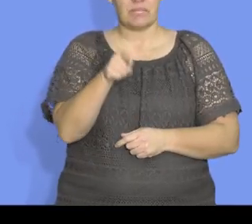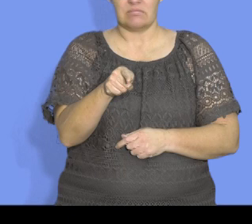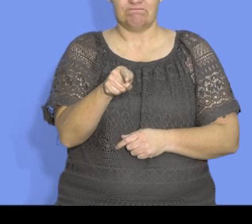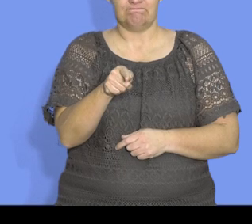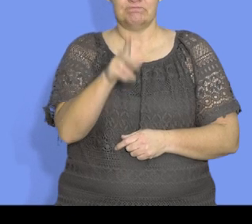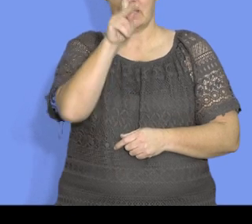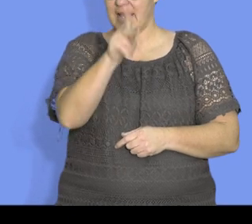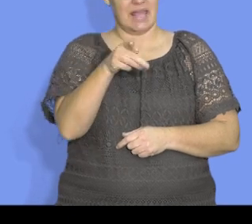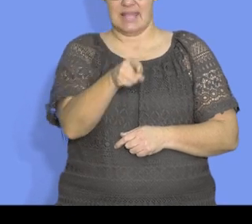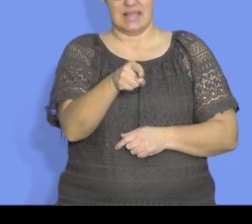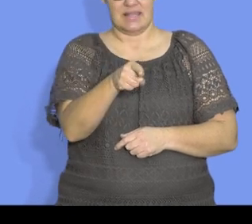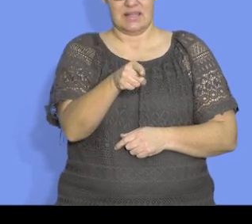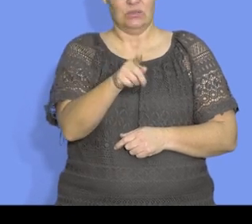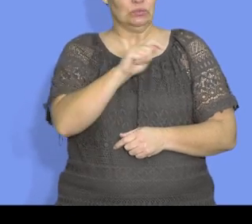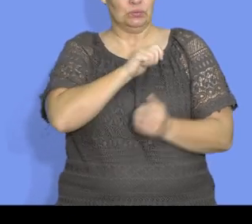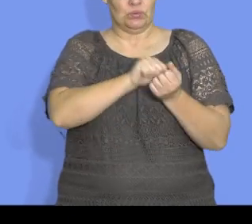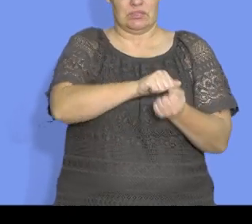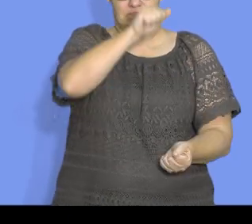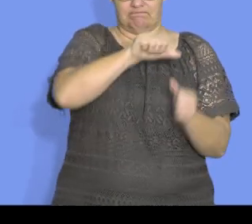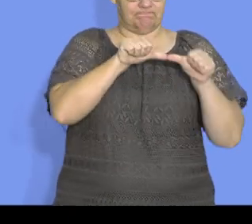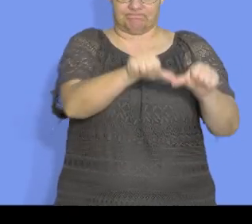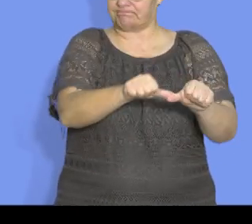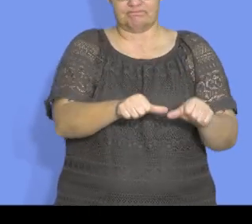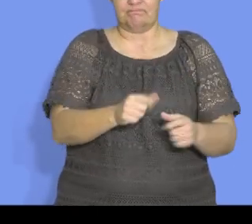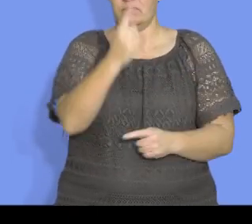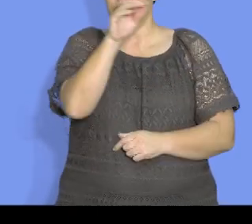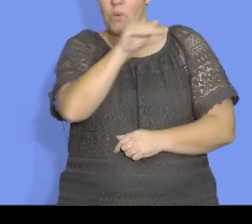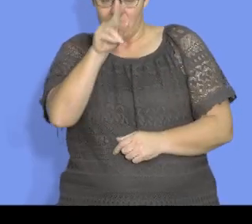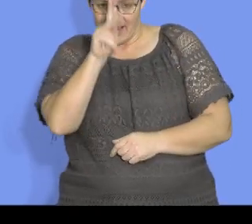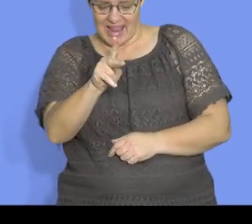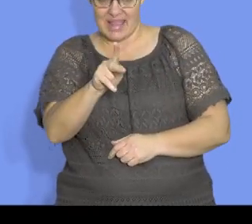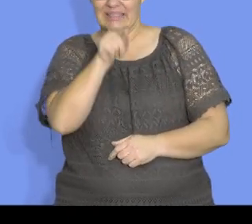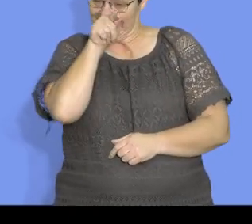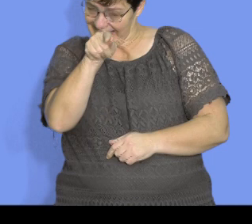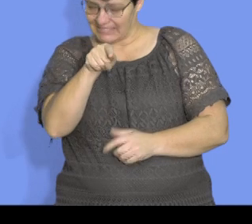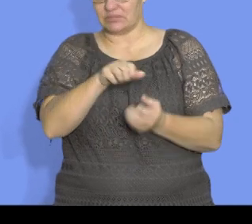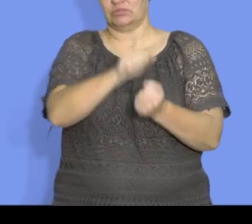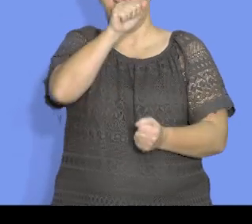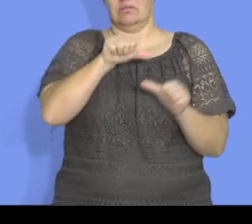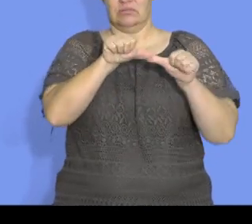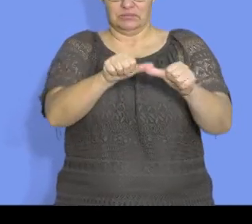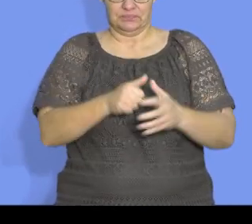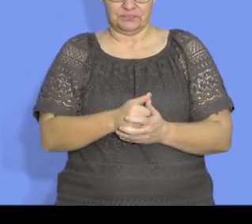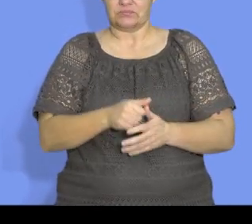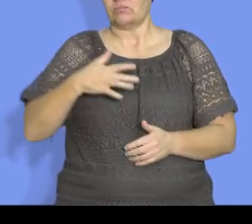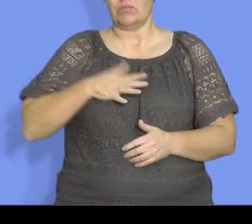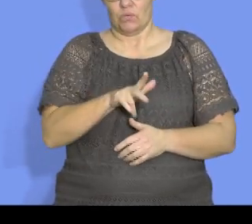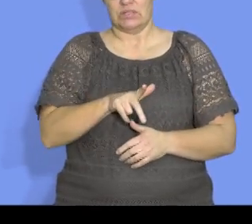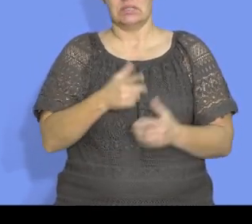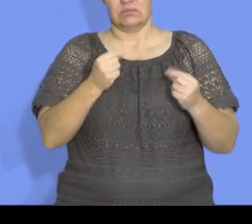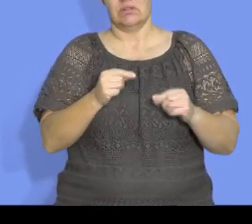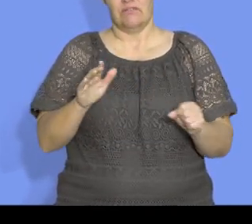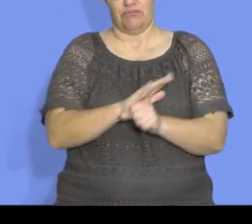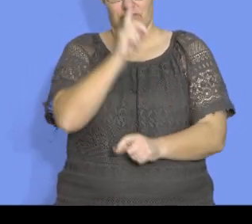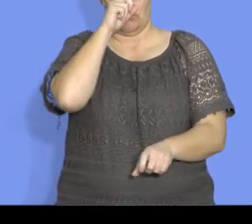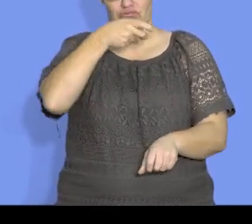is not, the k here is not actually the spring constant. 1 over k would be the spring constant if we're wanting